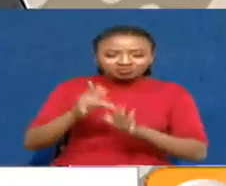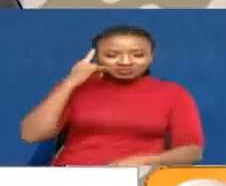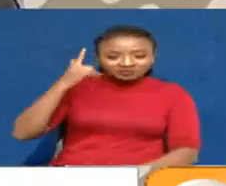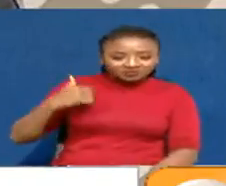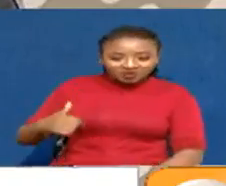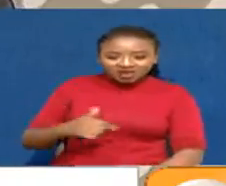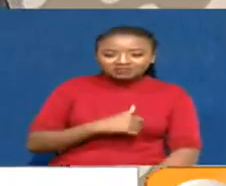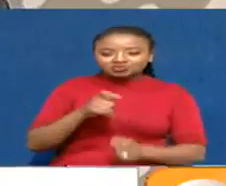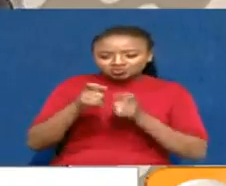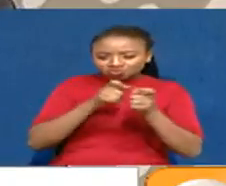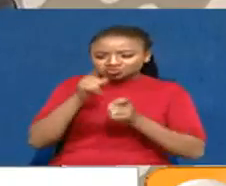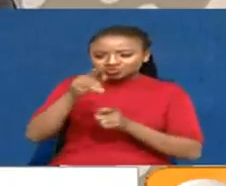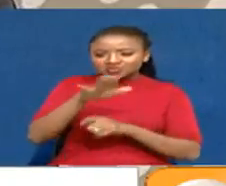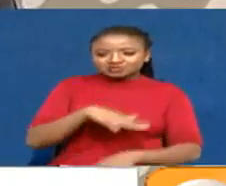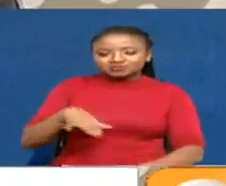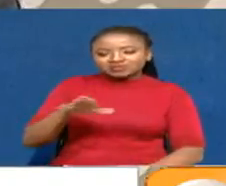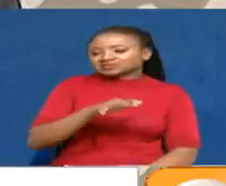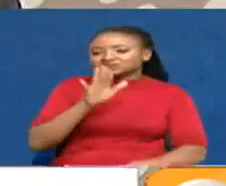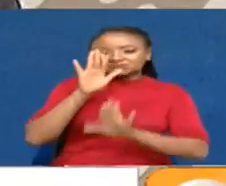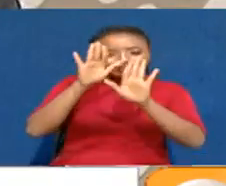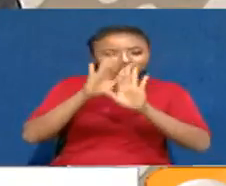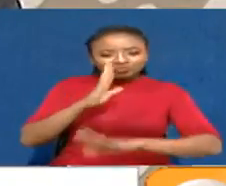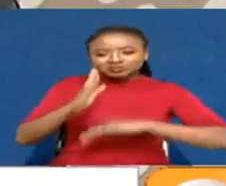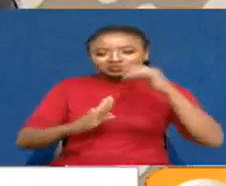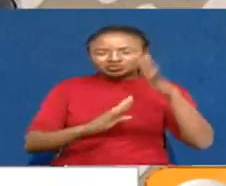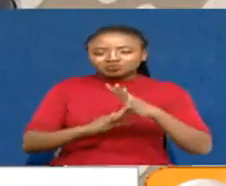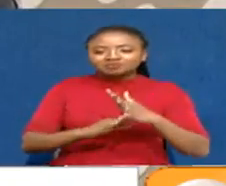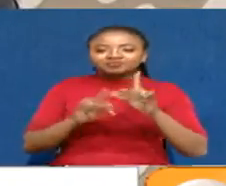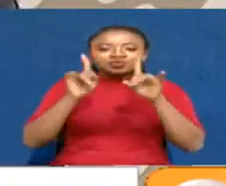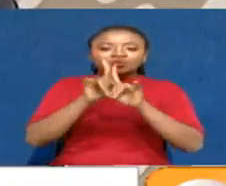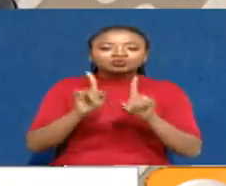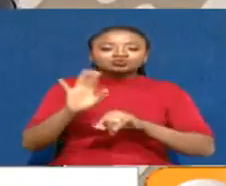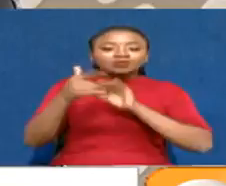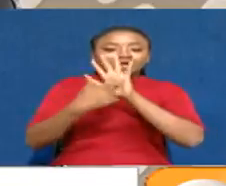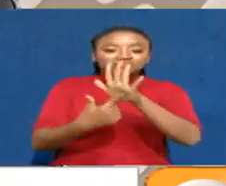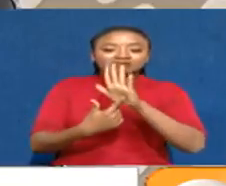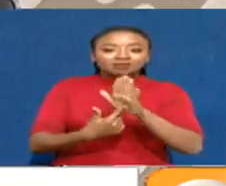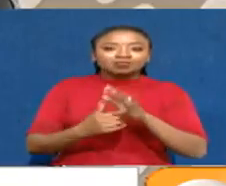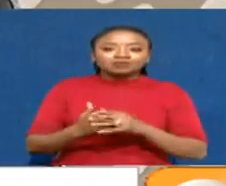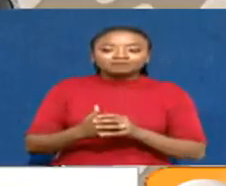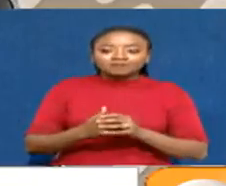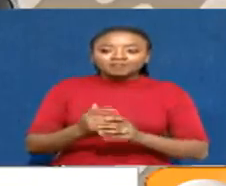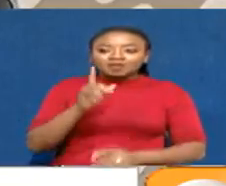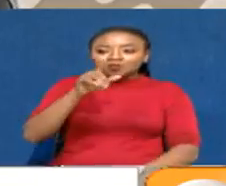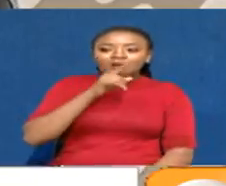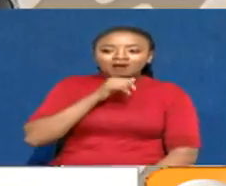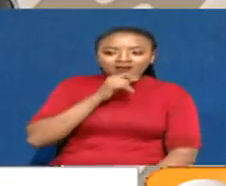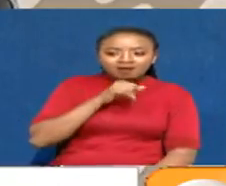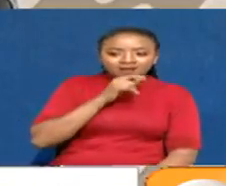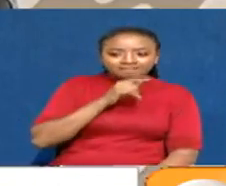regulating that space is coming in. For example, a certain gentleman,